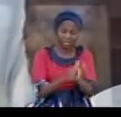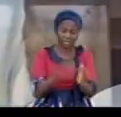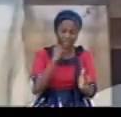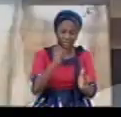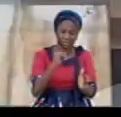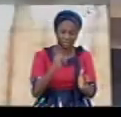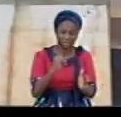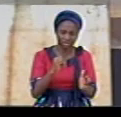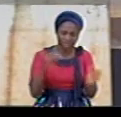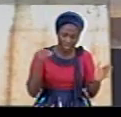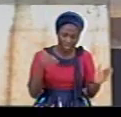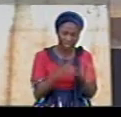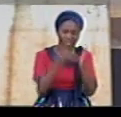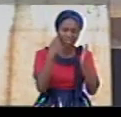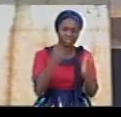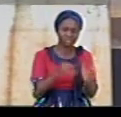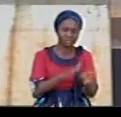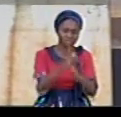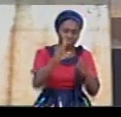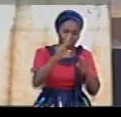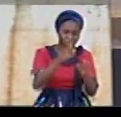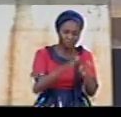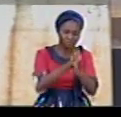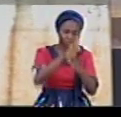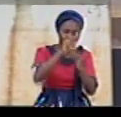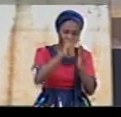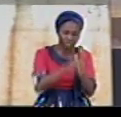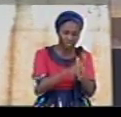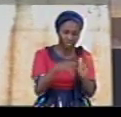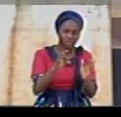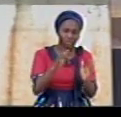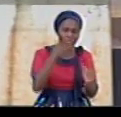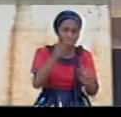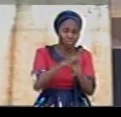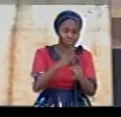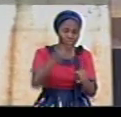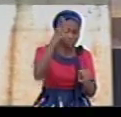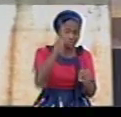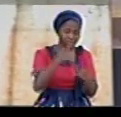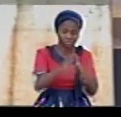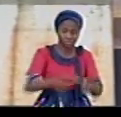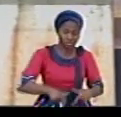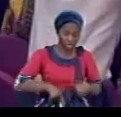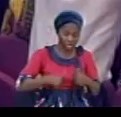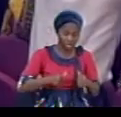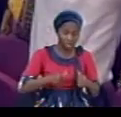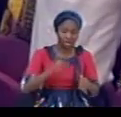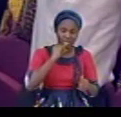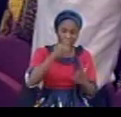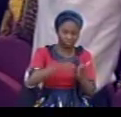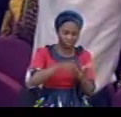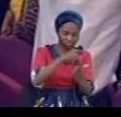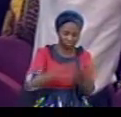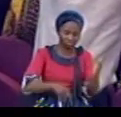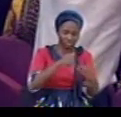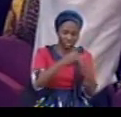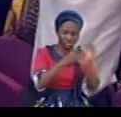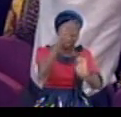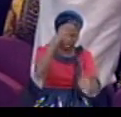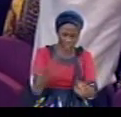the fullness of the benefit of the promise of God in your life, it is canceled in Jesus'